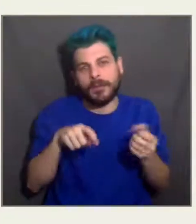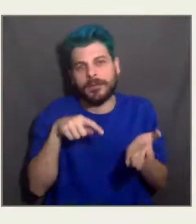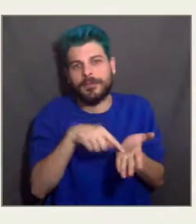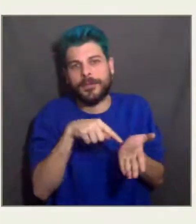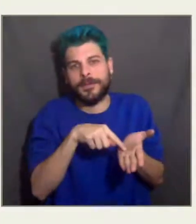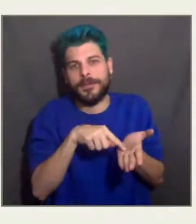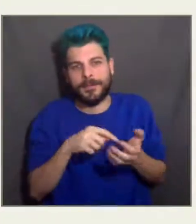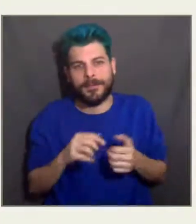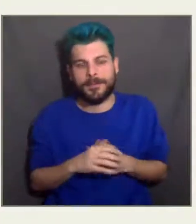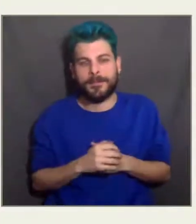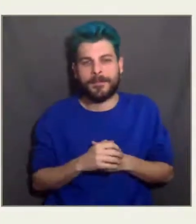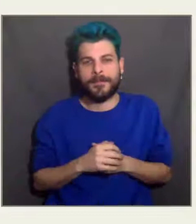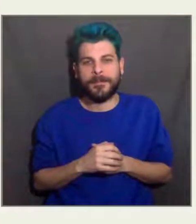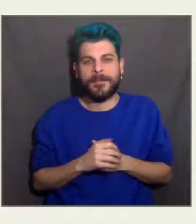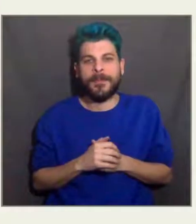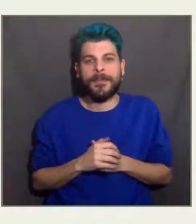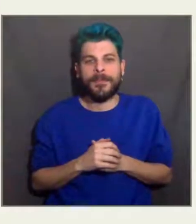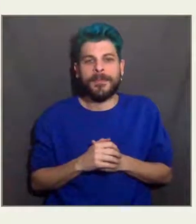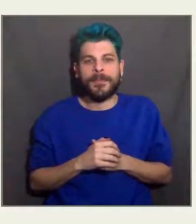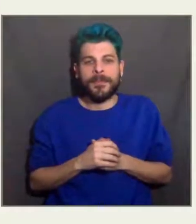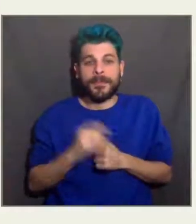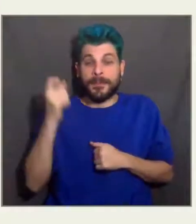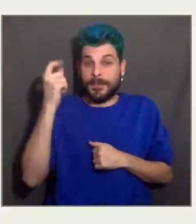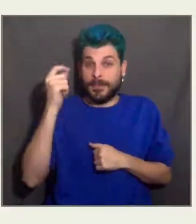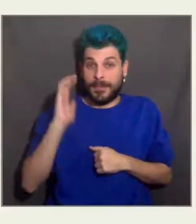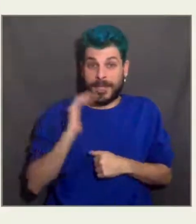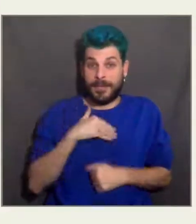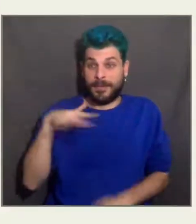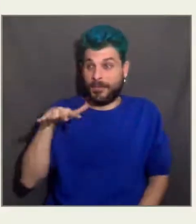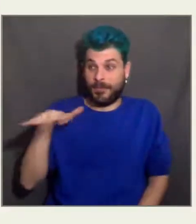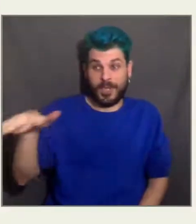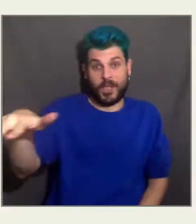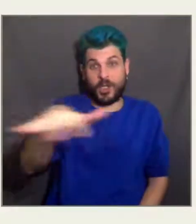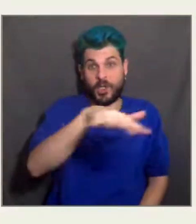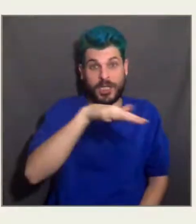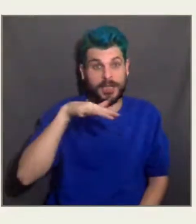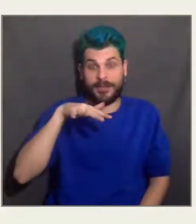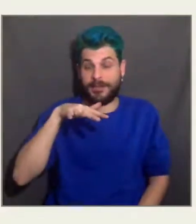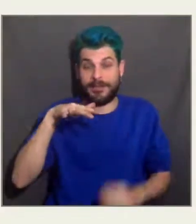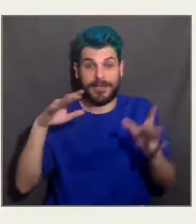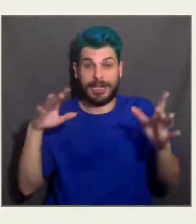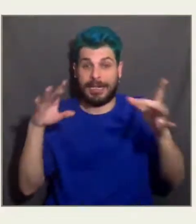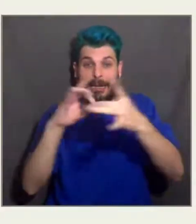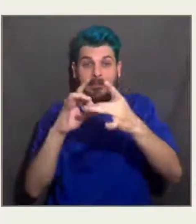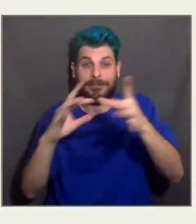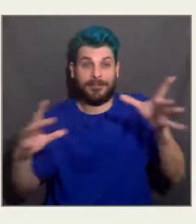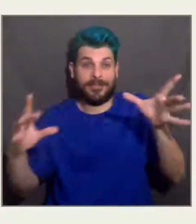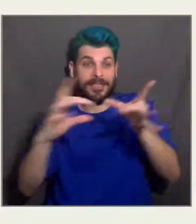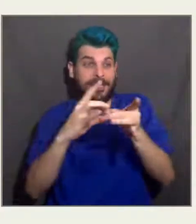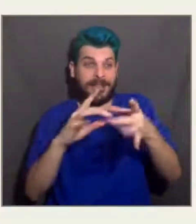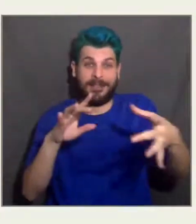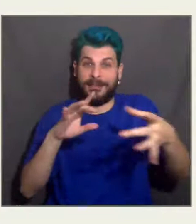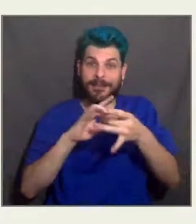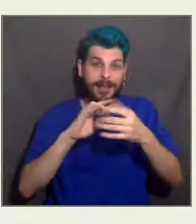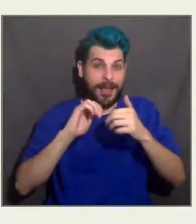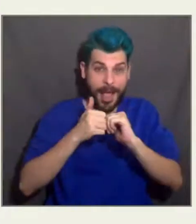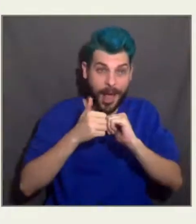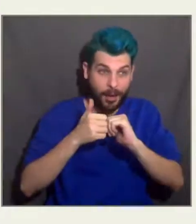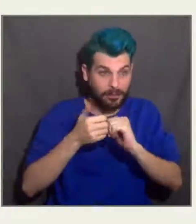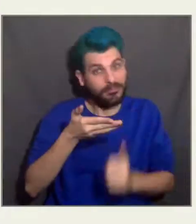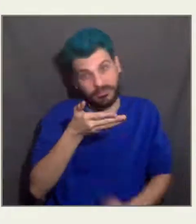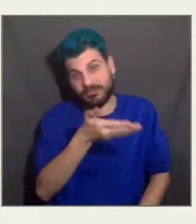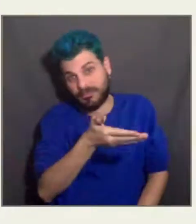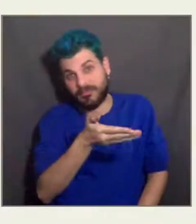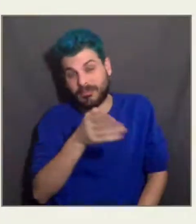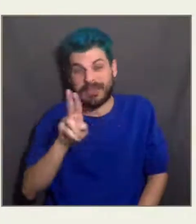two is that our whole region is based on being able to connect high-density development, right? And build that out